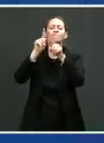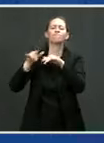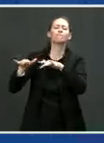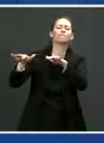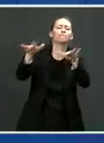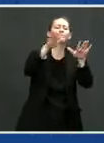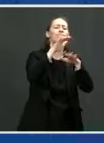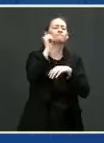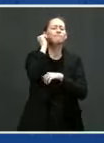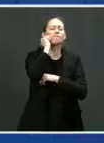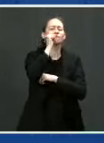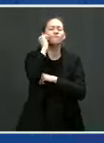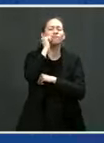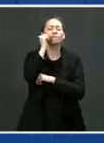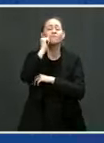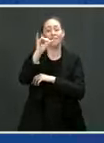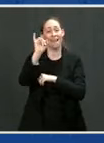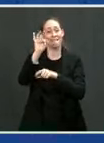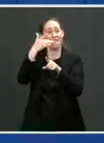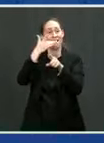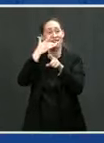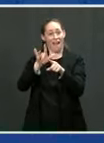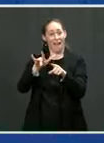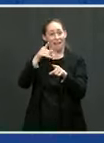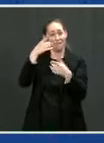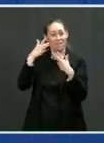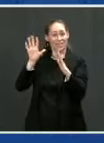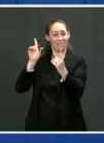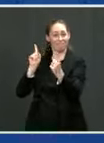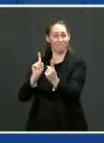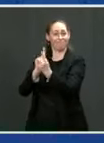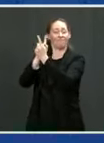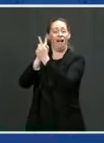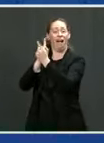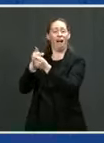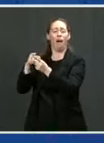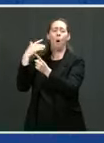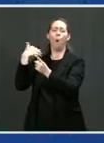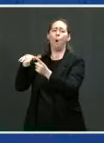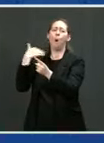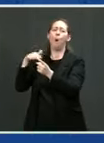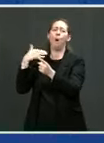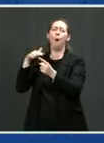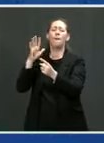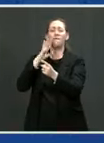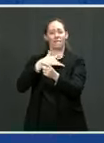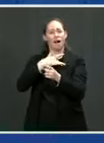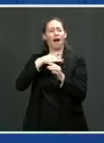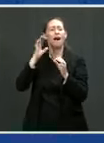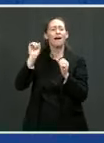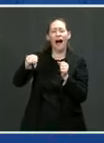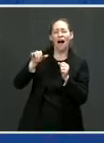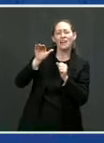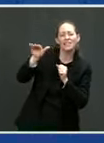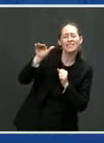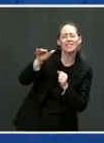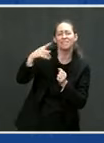ones, you'd bump into Officer Billy Evans. "Excuse me," they'd say. "Can I ask a